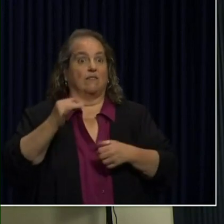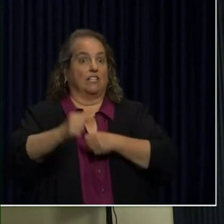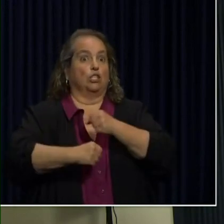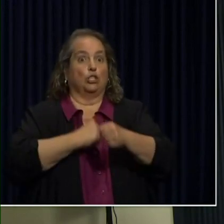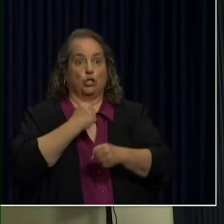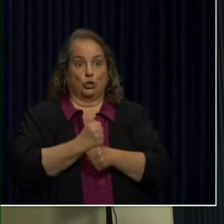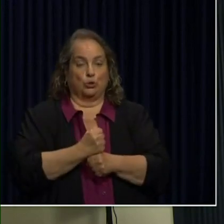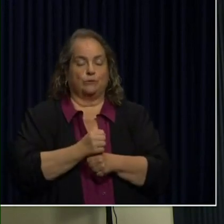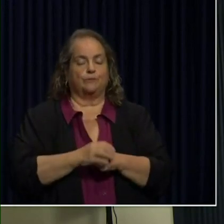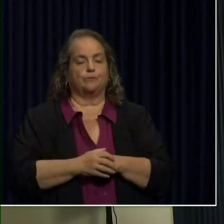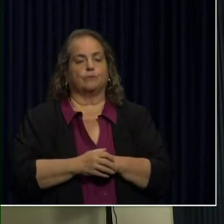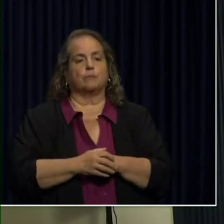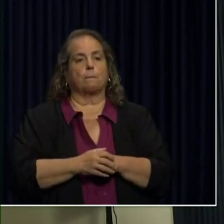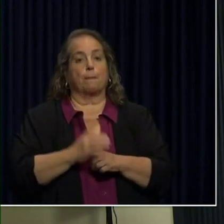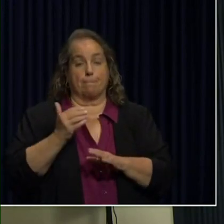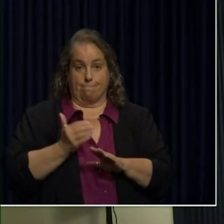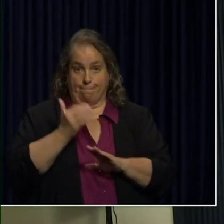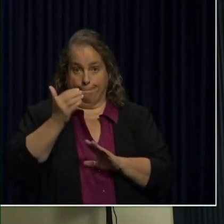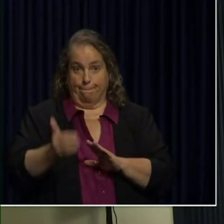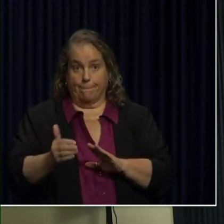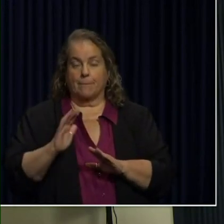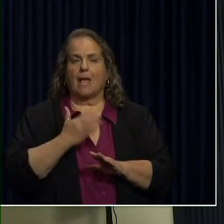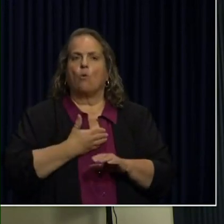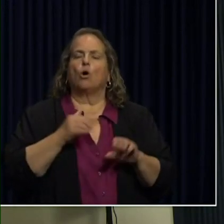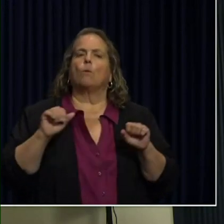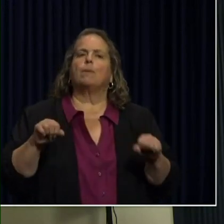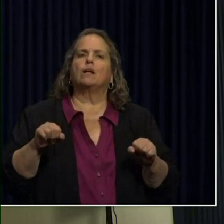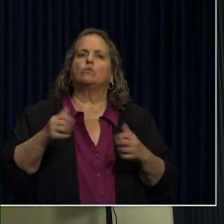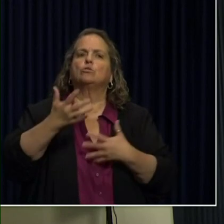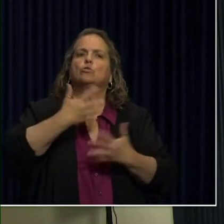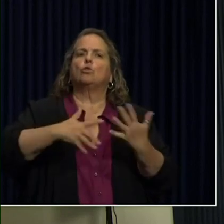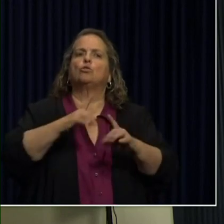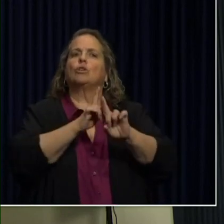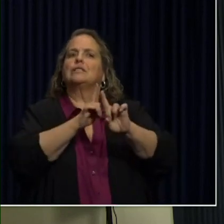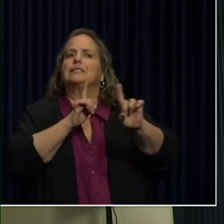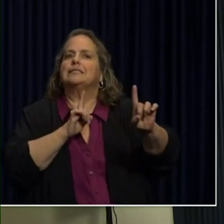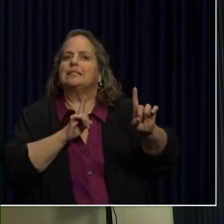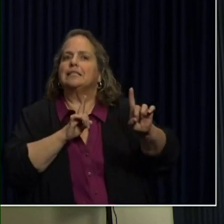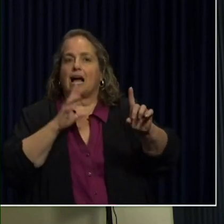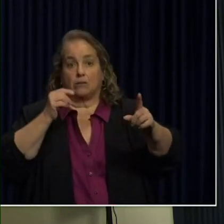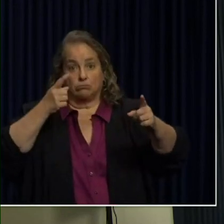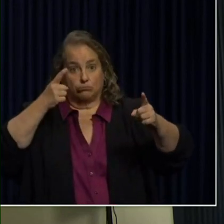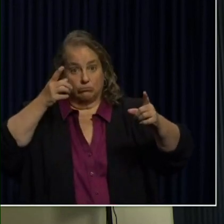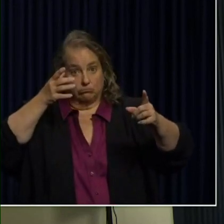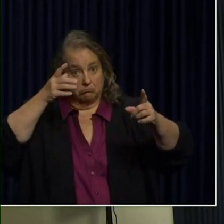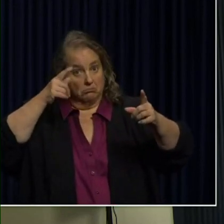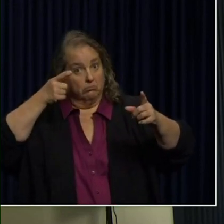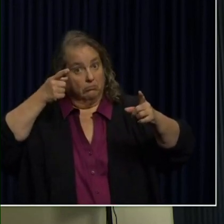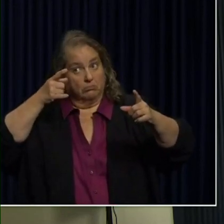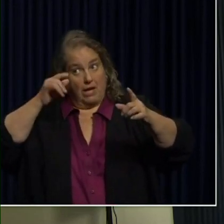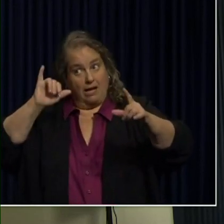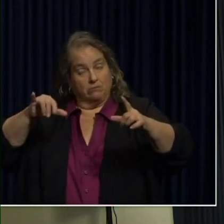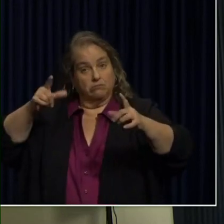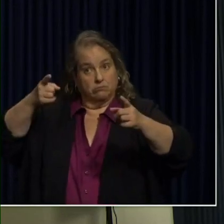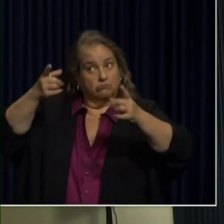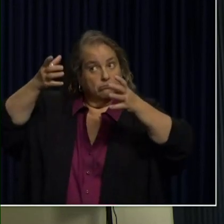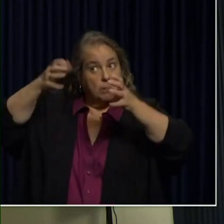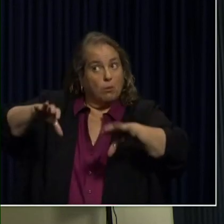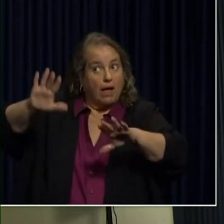right, next one is ability to social distance and comply with CDC guidelines. And this is when we're looking